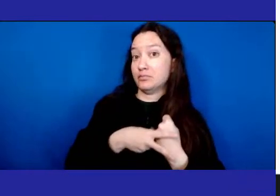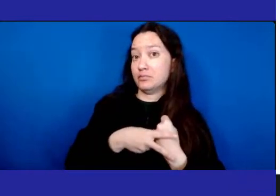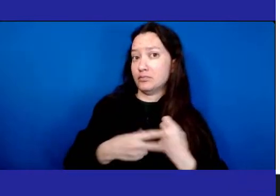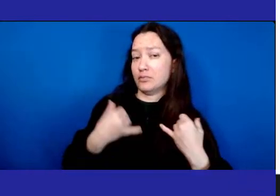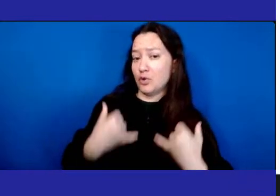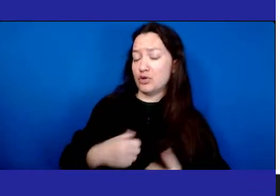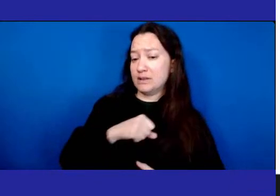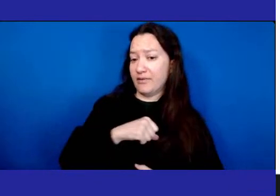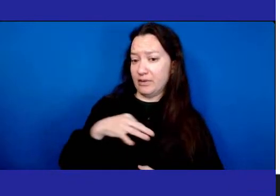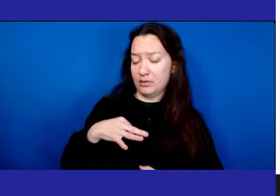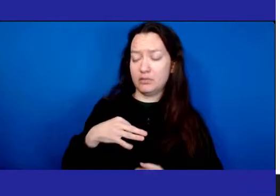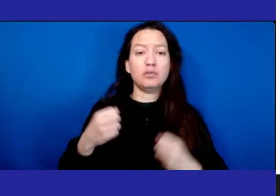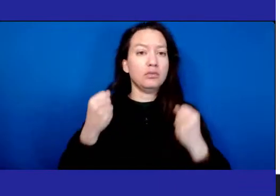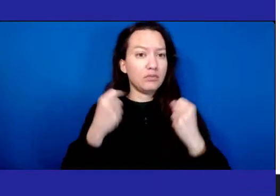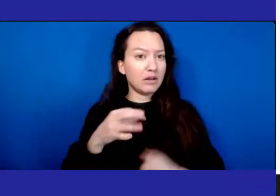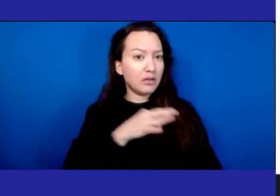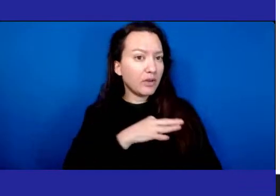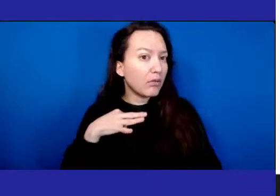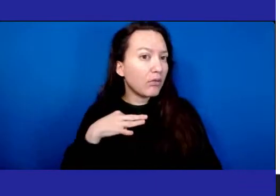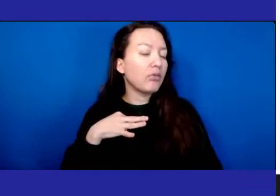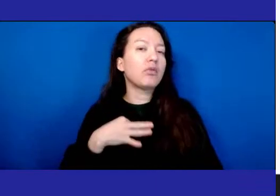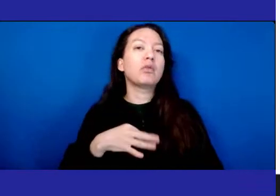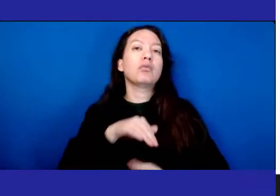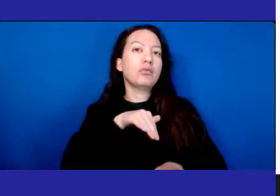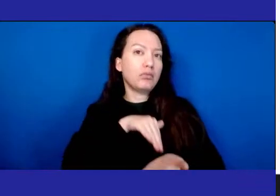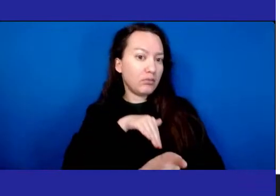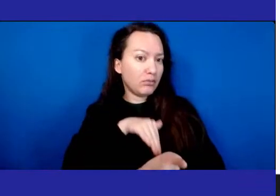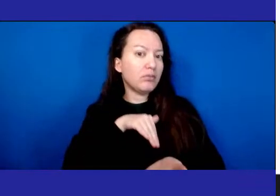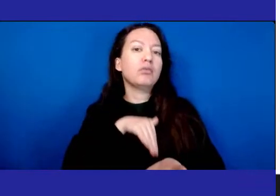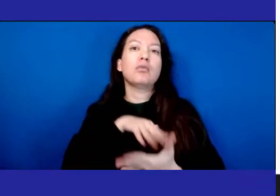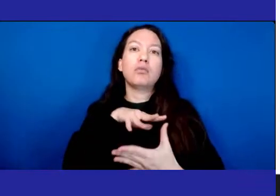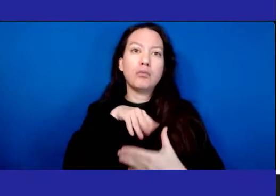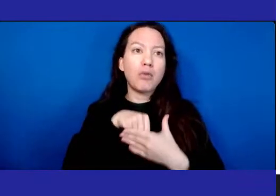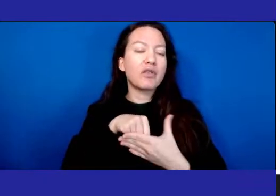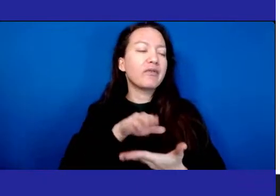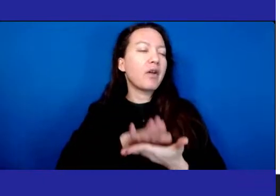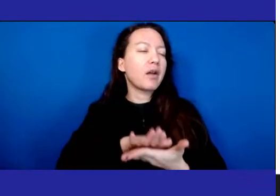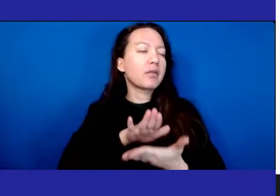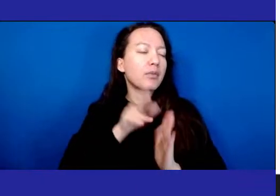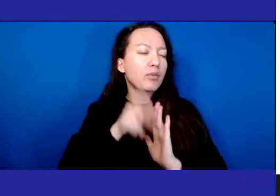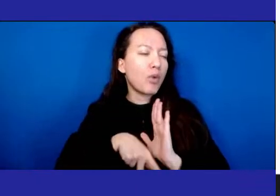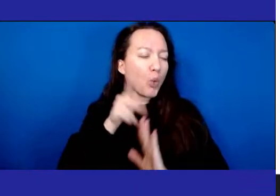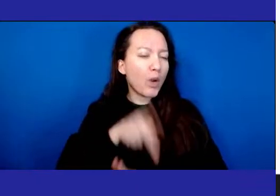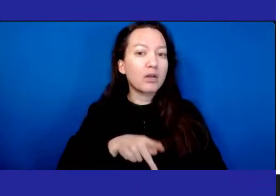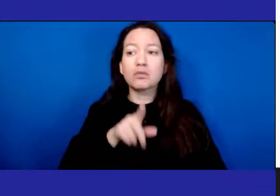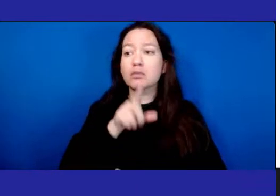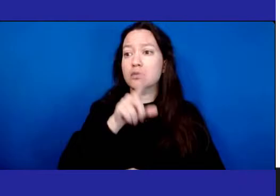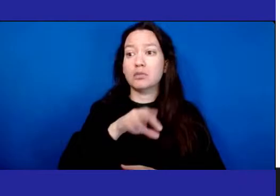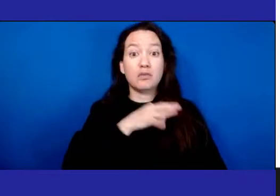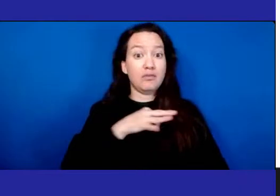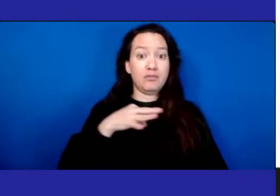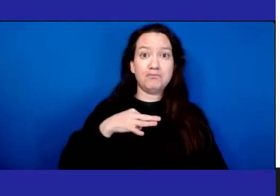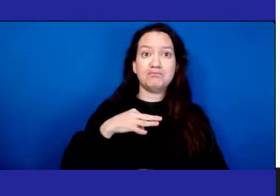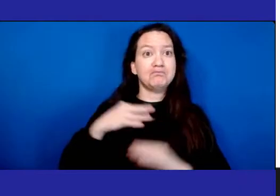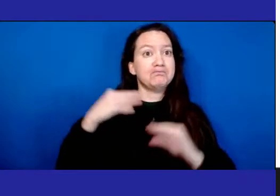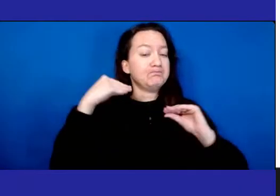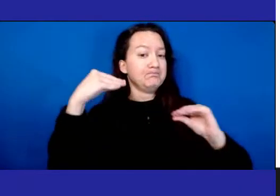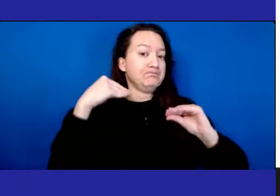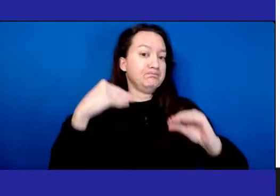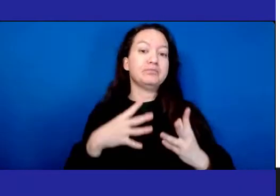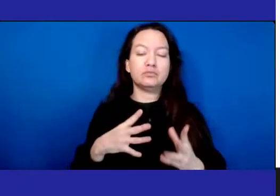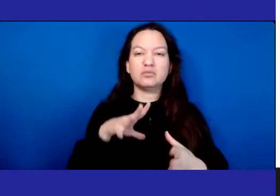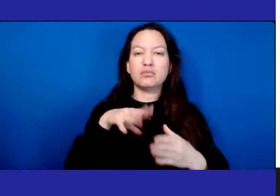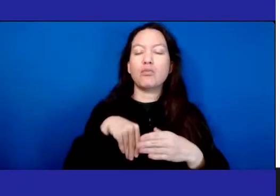staff. A lot of faculty or physicians do want to be part of an academic program and be faculty. So this is really part of a